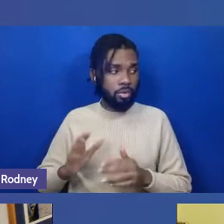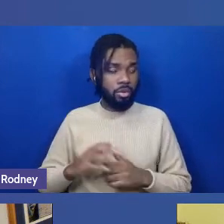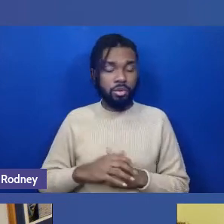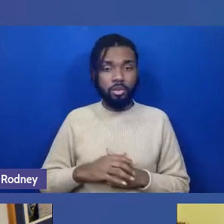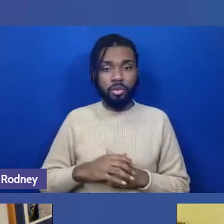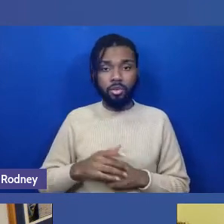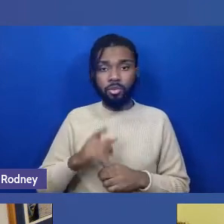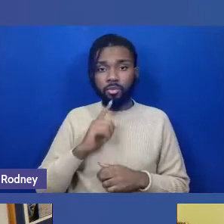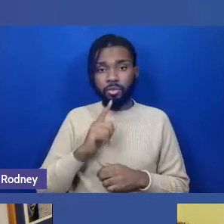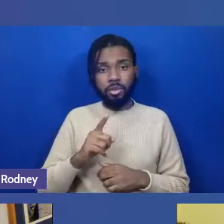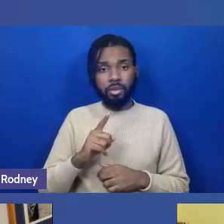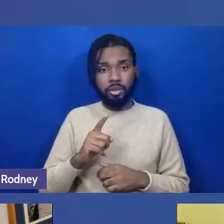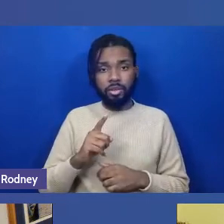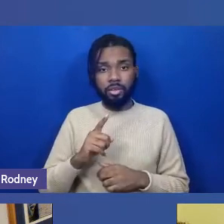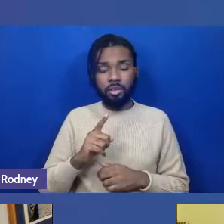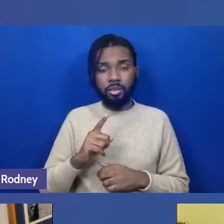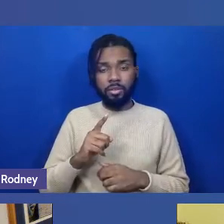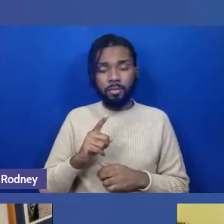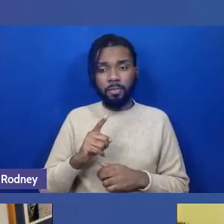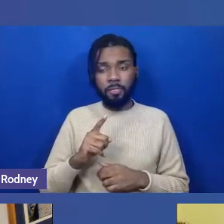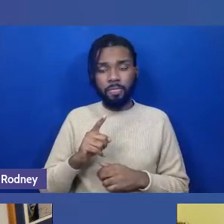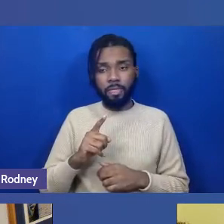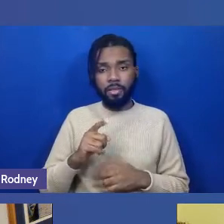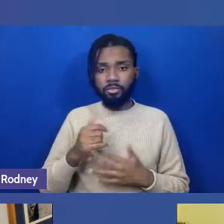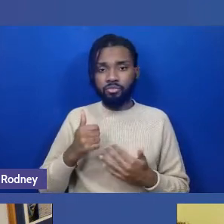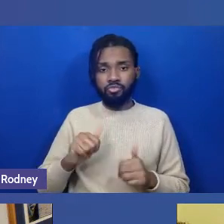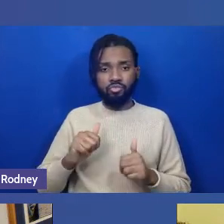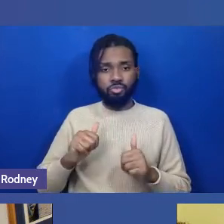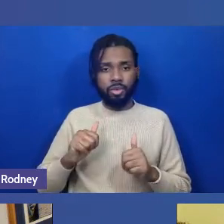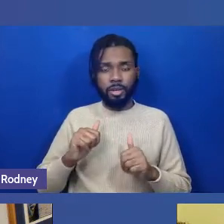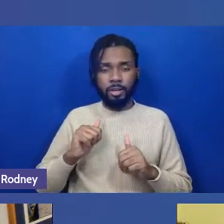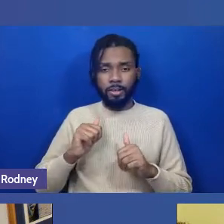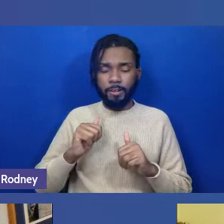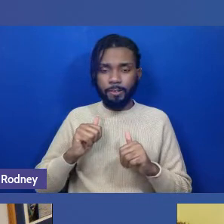is really, establishing as much as possible that